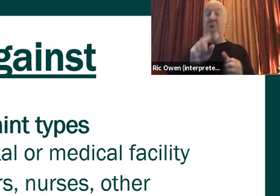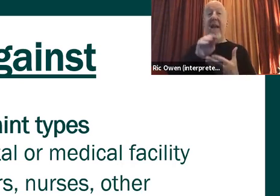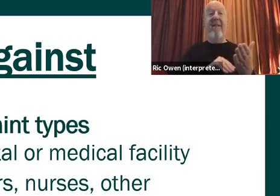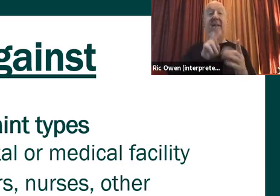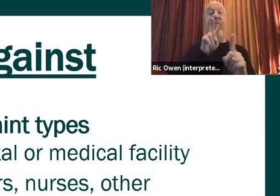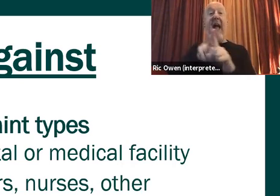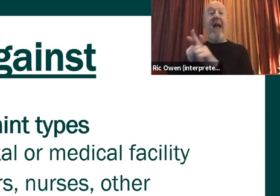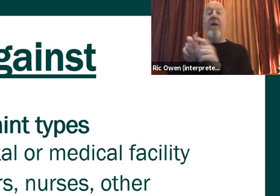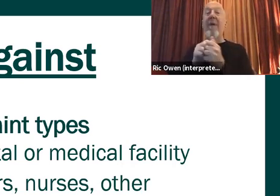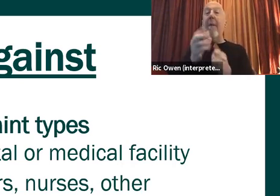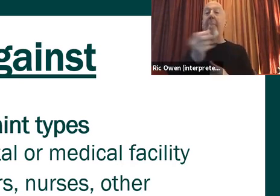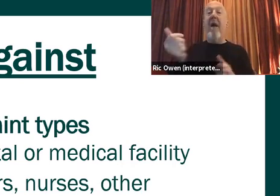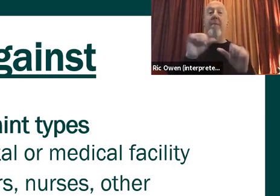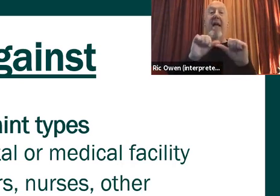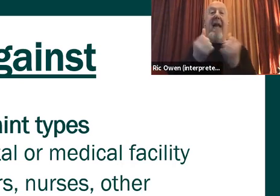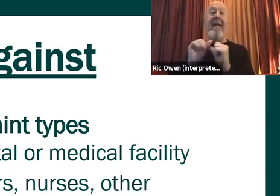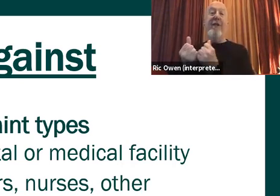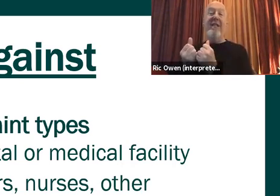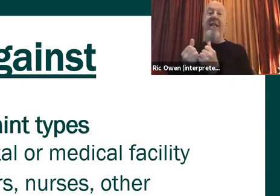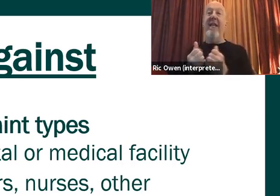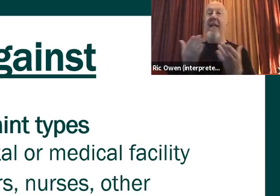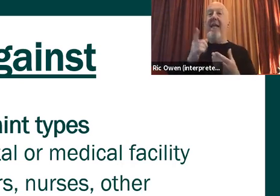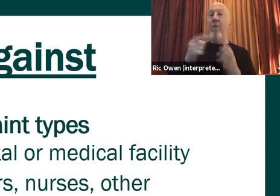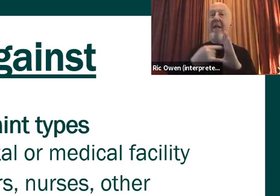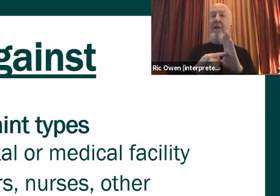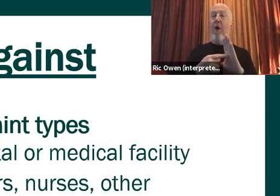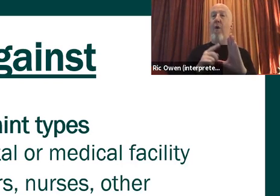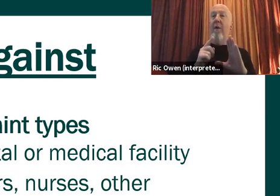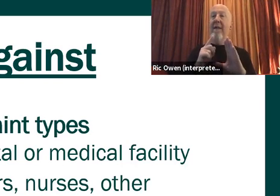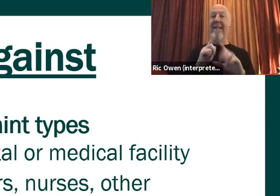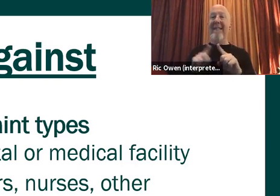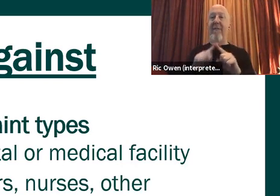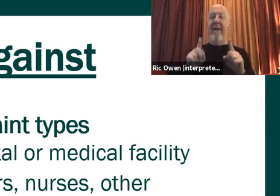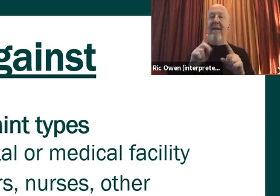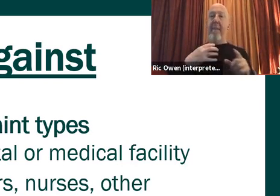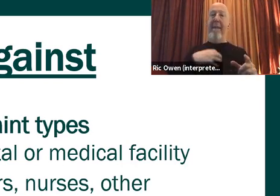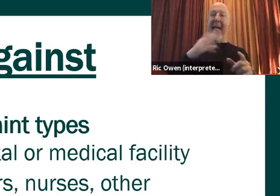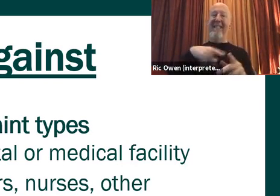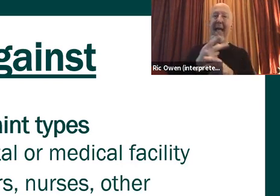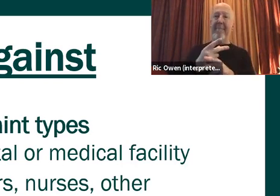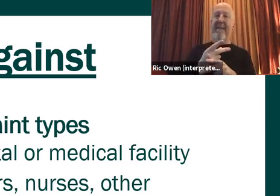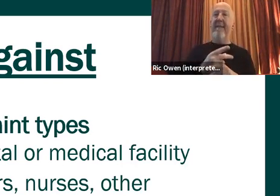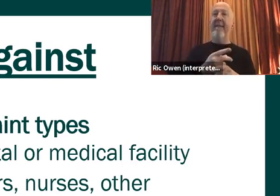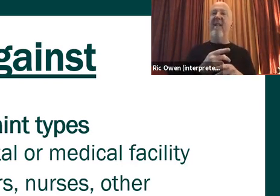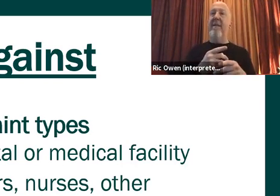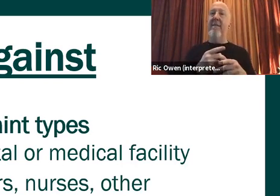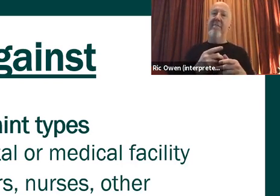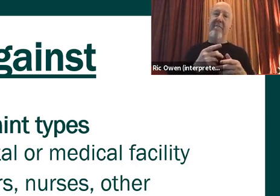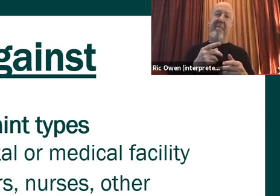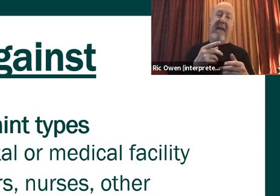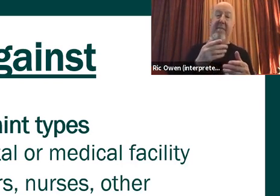agencies. Here we list the different complaint types that one might